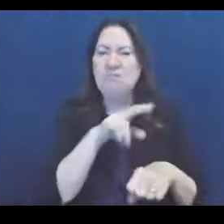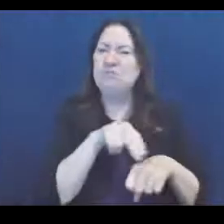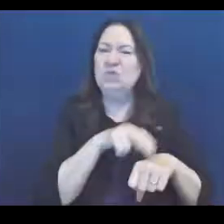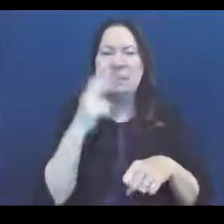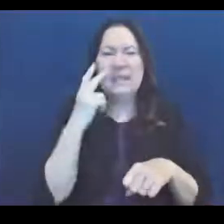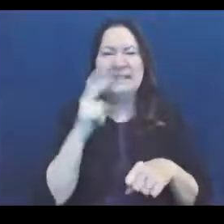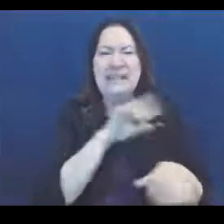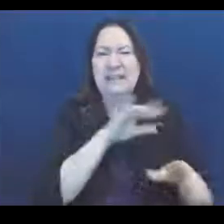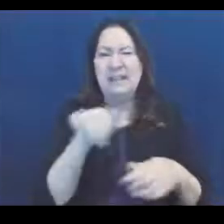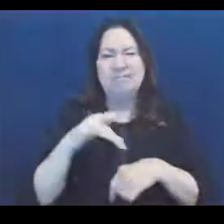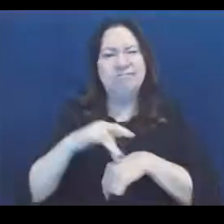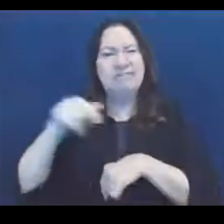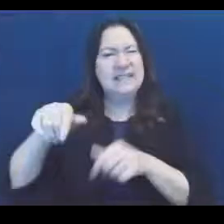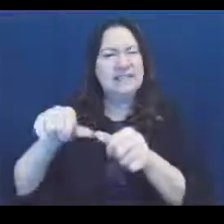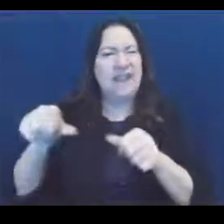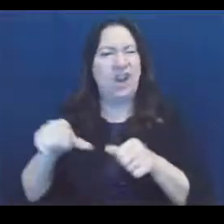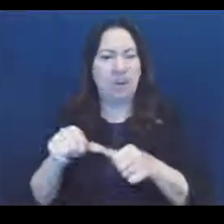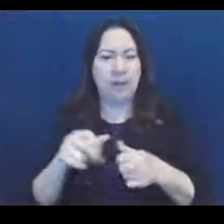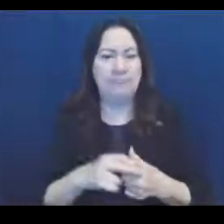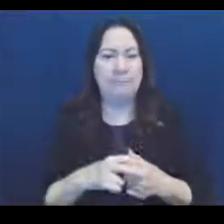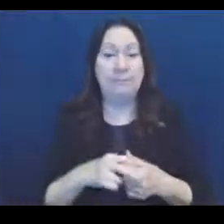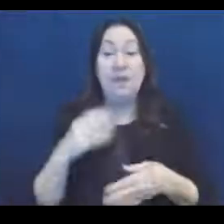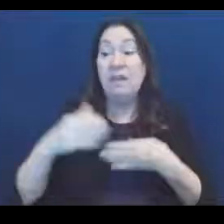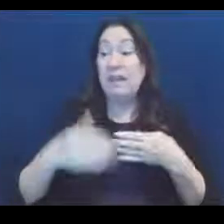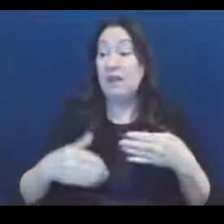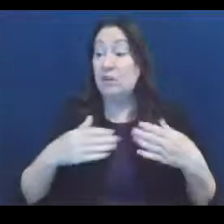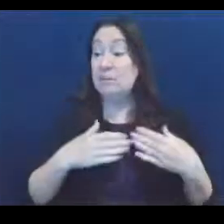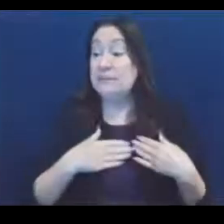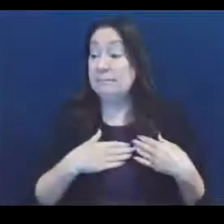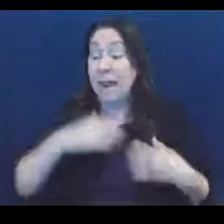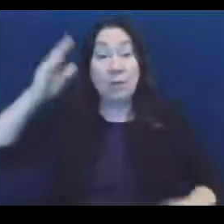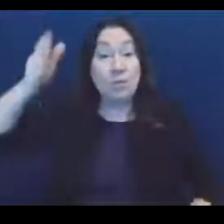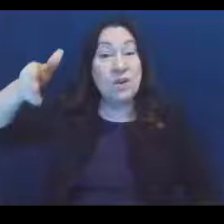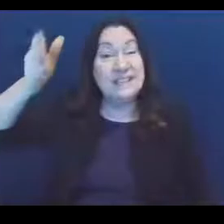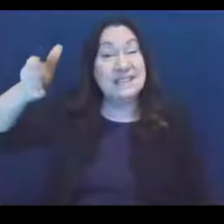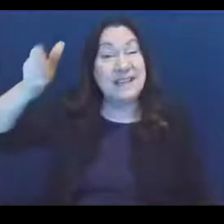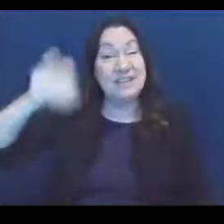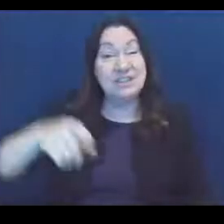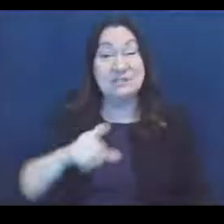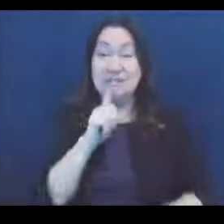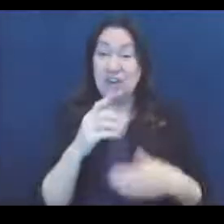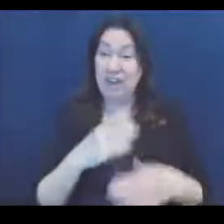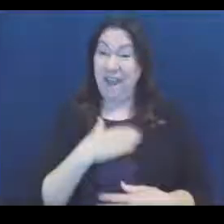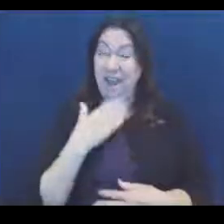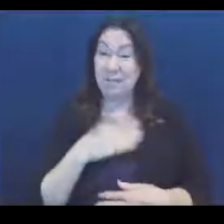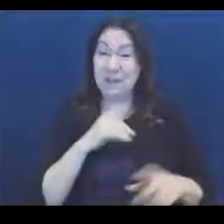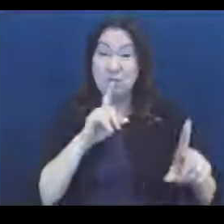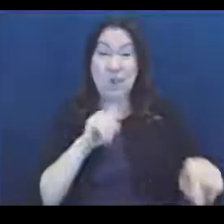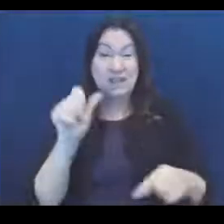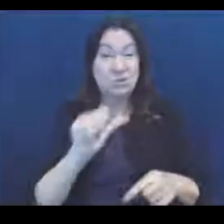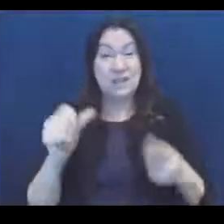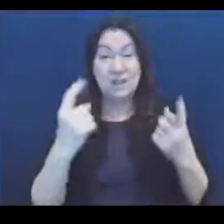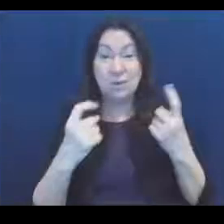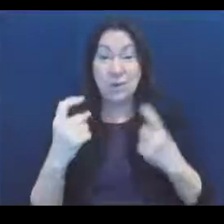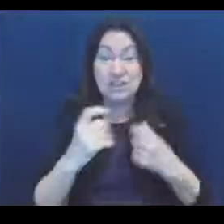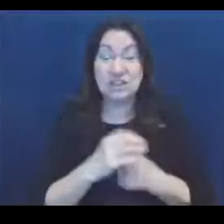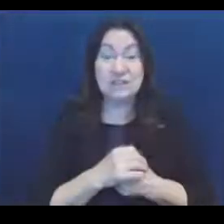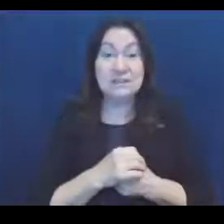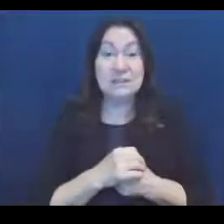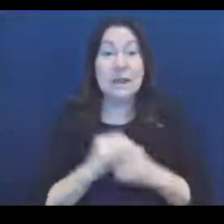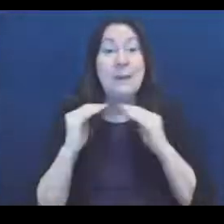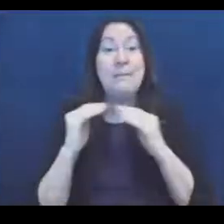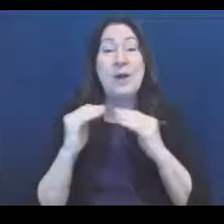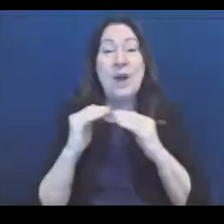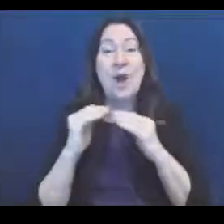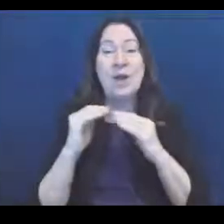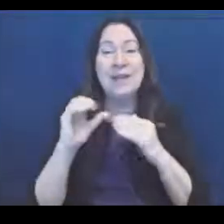this area here. So that concludes my presentation, and I'd be very, very happy to take any questions. And my colleague Steve Paff is